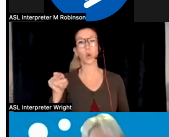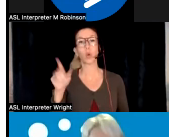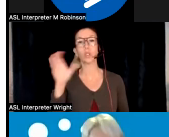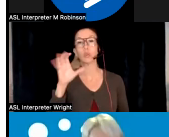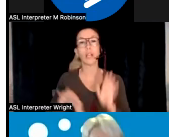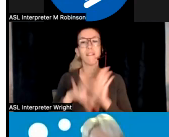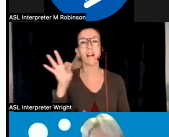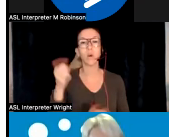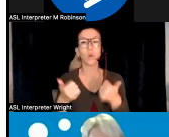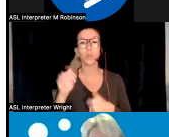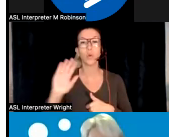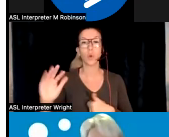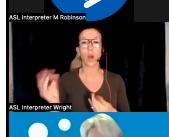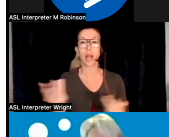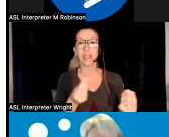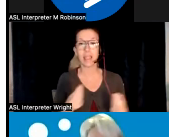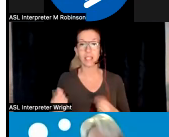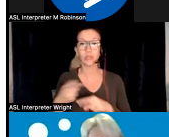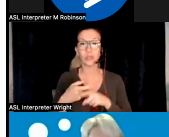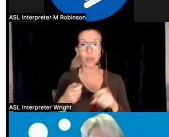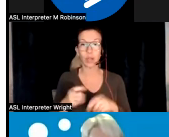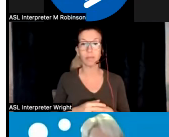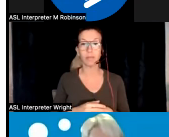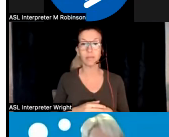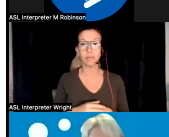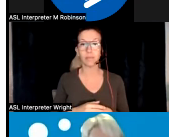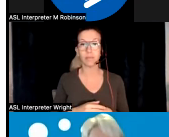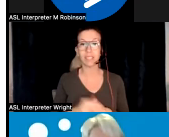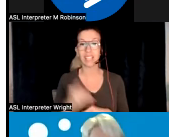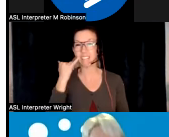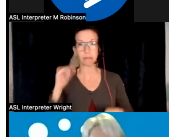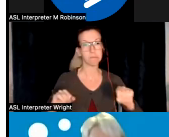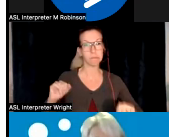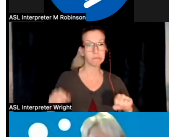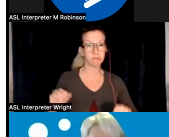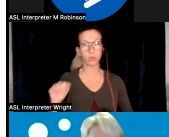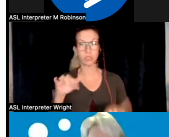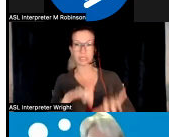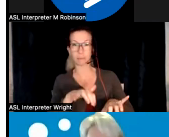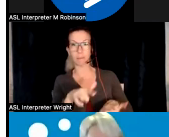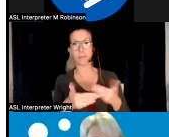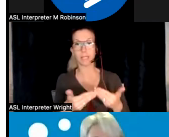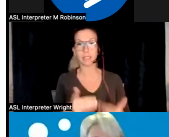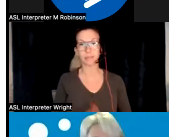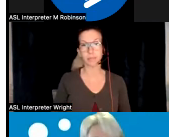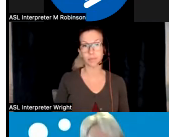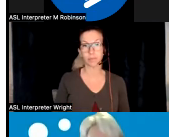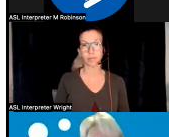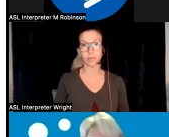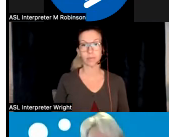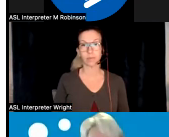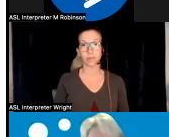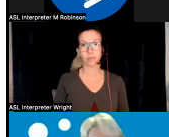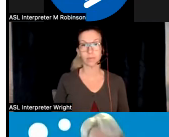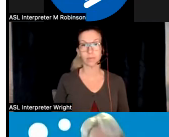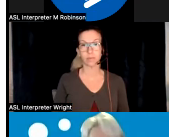land you're coming from, what you're working from, if you're not sure. So please go ahead and share